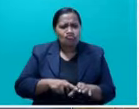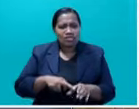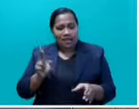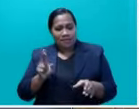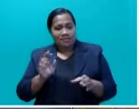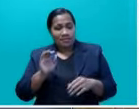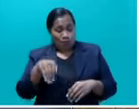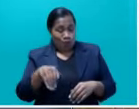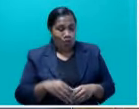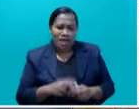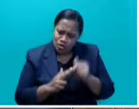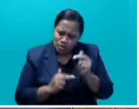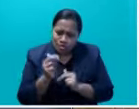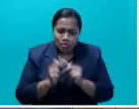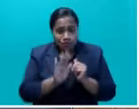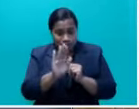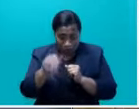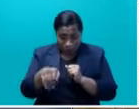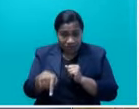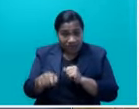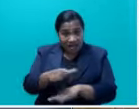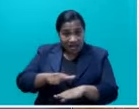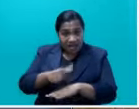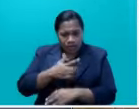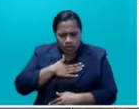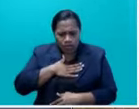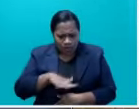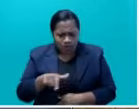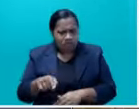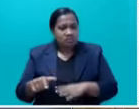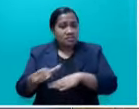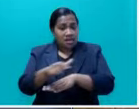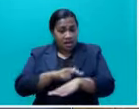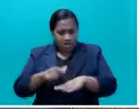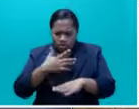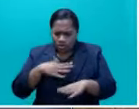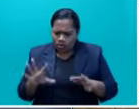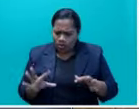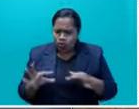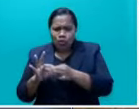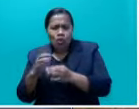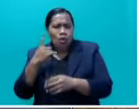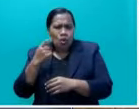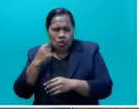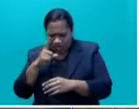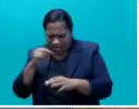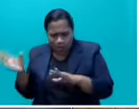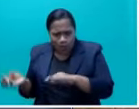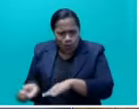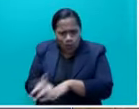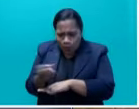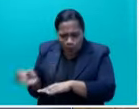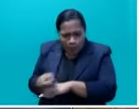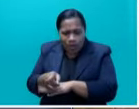to build your home on that leased land, you want to connect the land to water supply, or get a better